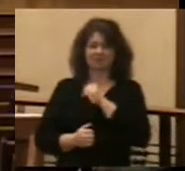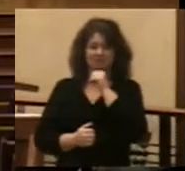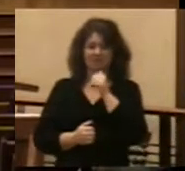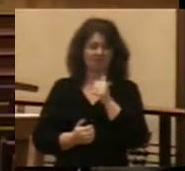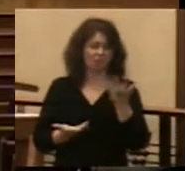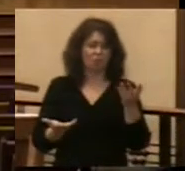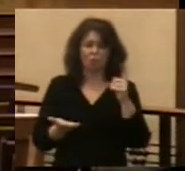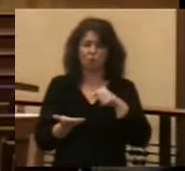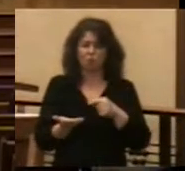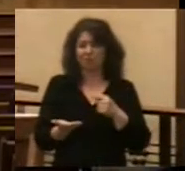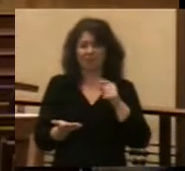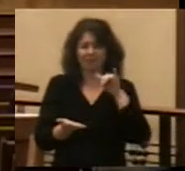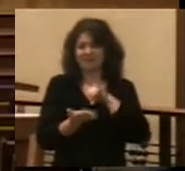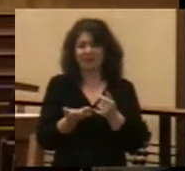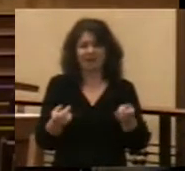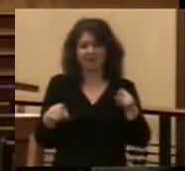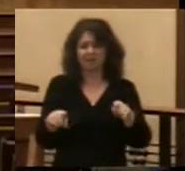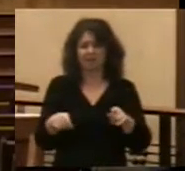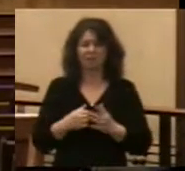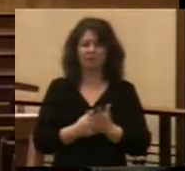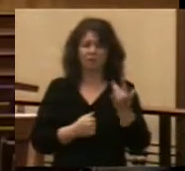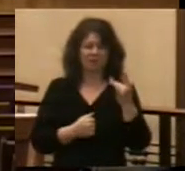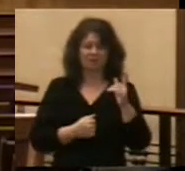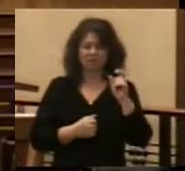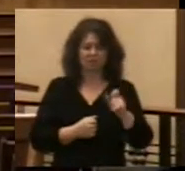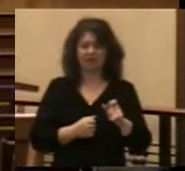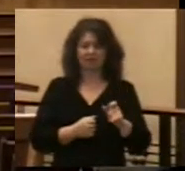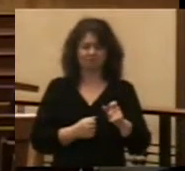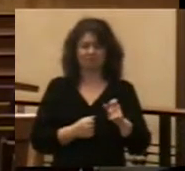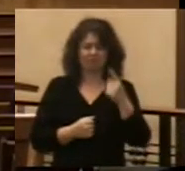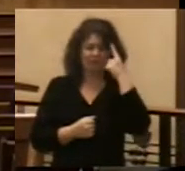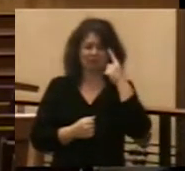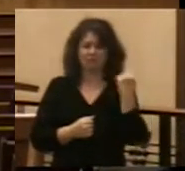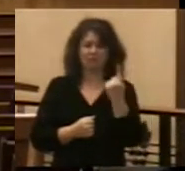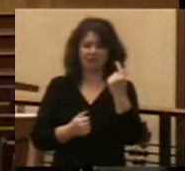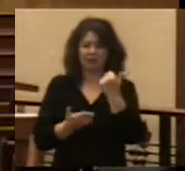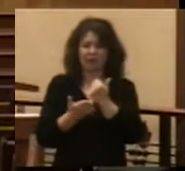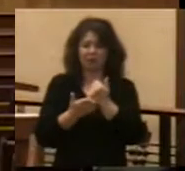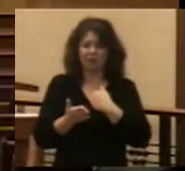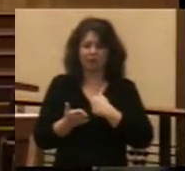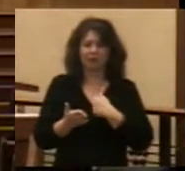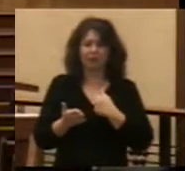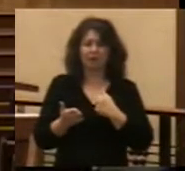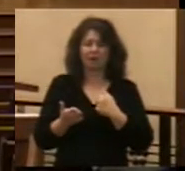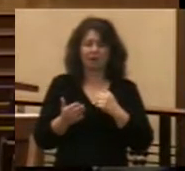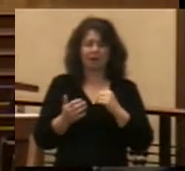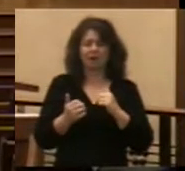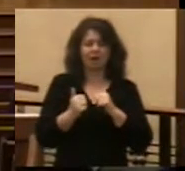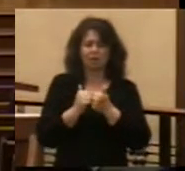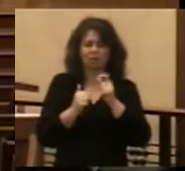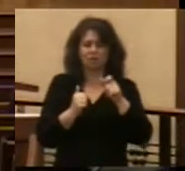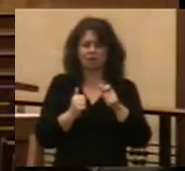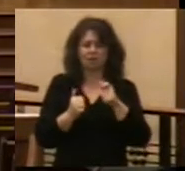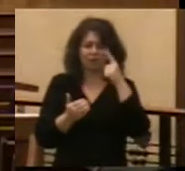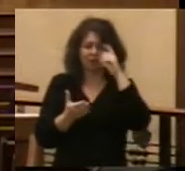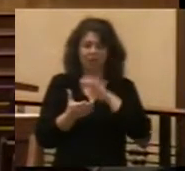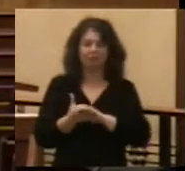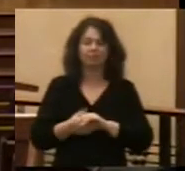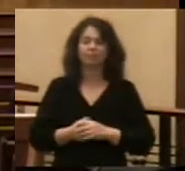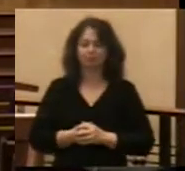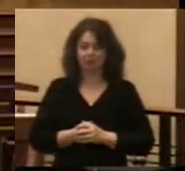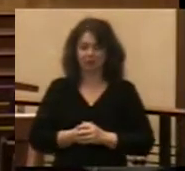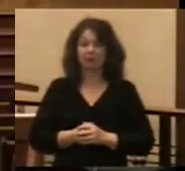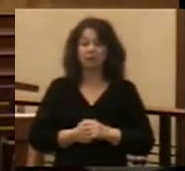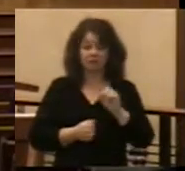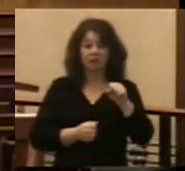prophetic voice speaks all the more powerful, gives it that extra punch by saying, "Ah, yes, the grass